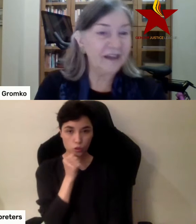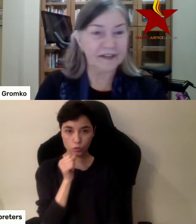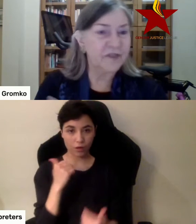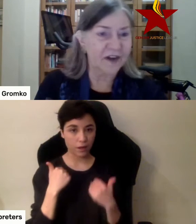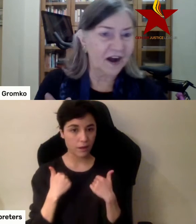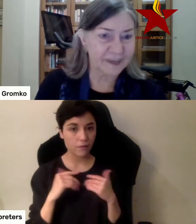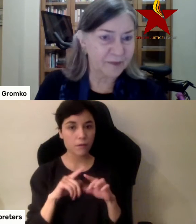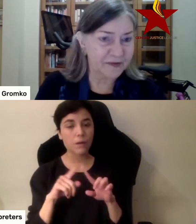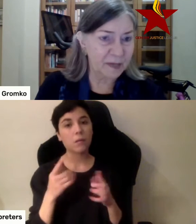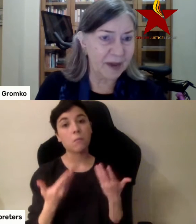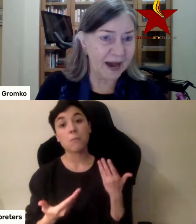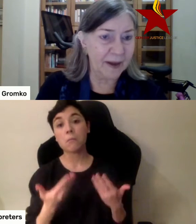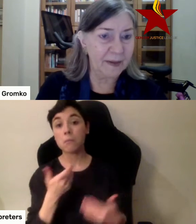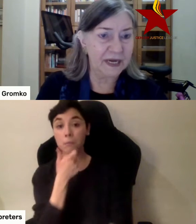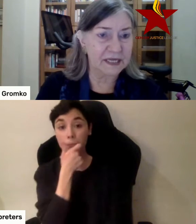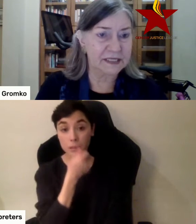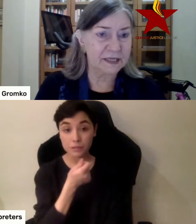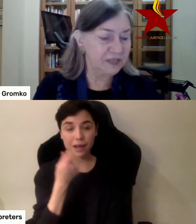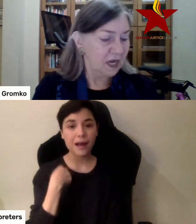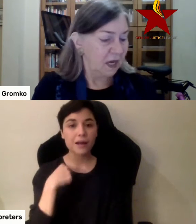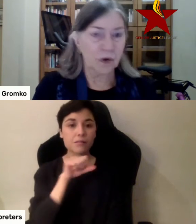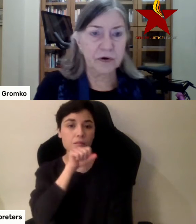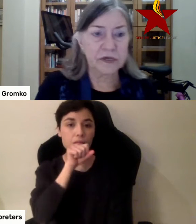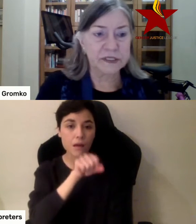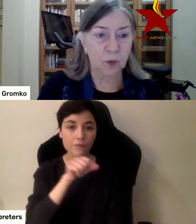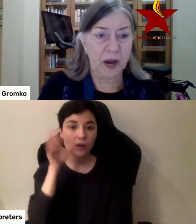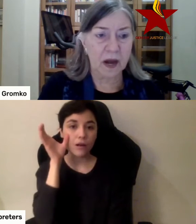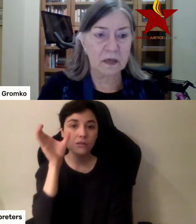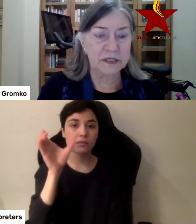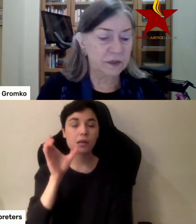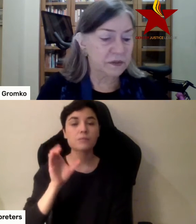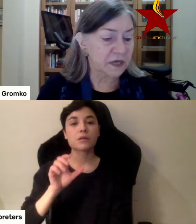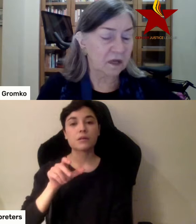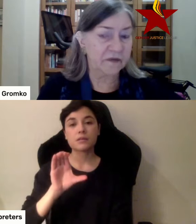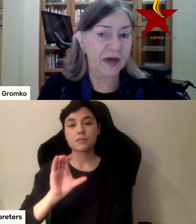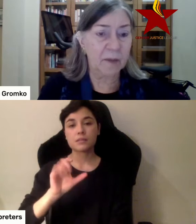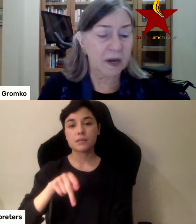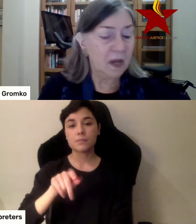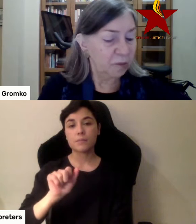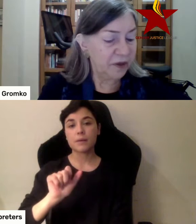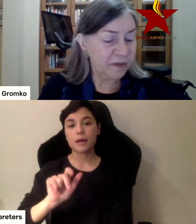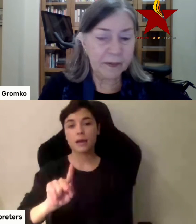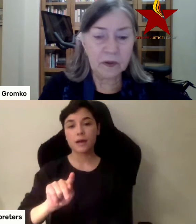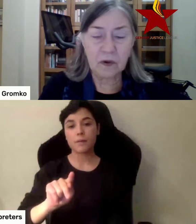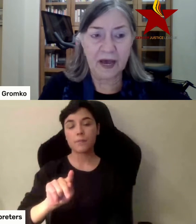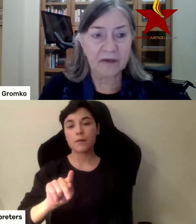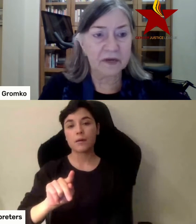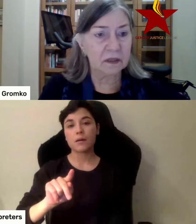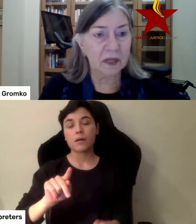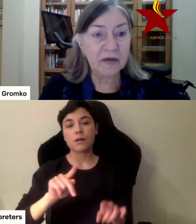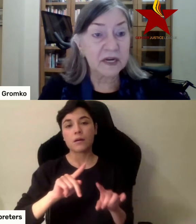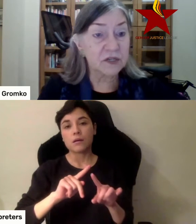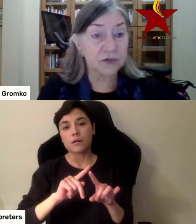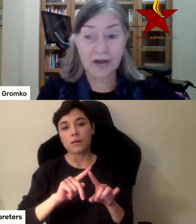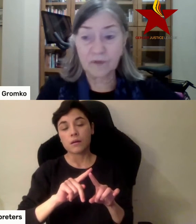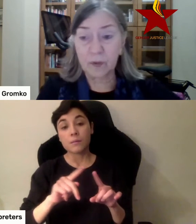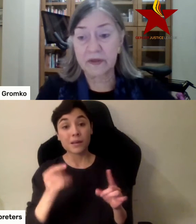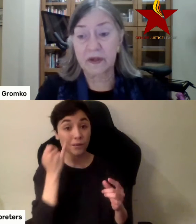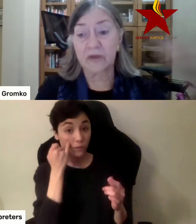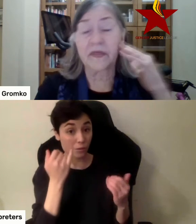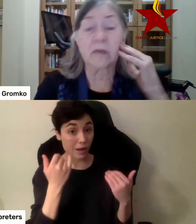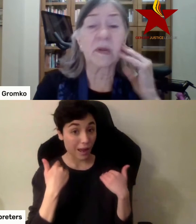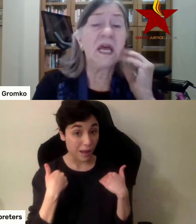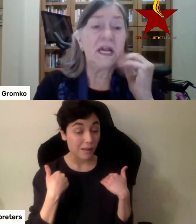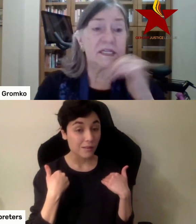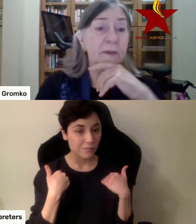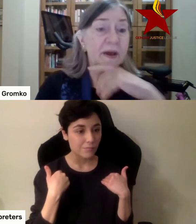interesting. I love the concept of CPAP. I mean, it seems onerous to wear and to use and all of that, but boy, the people who have it love it and travel with